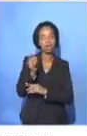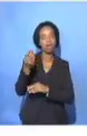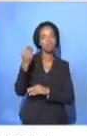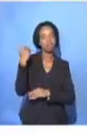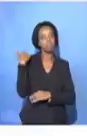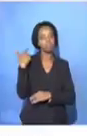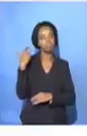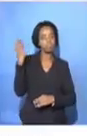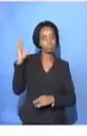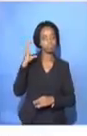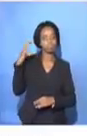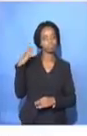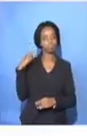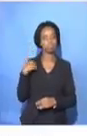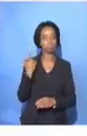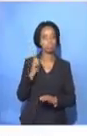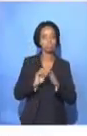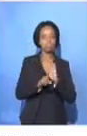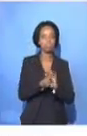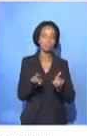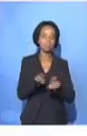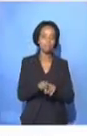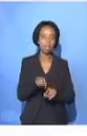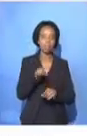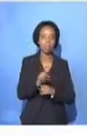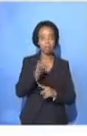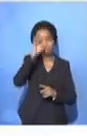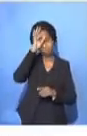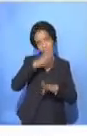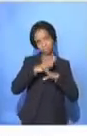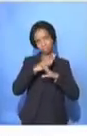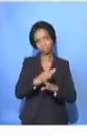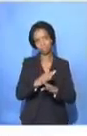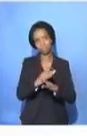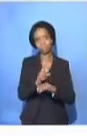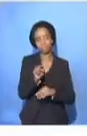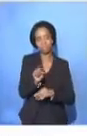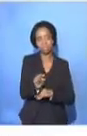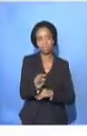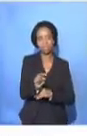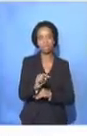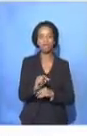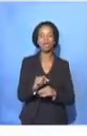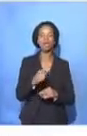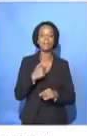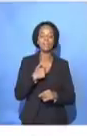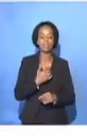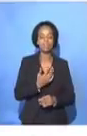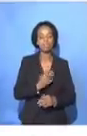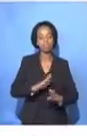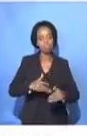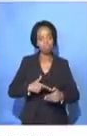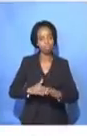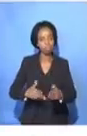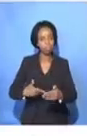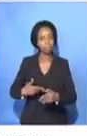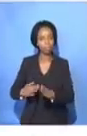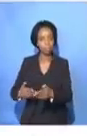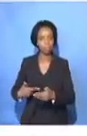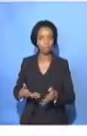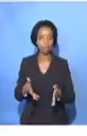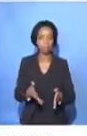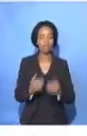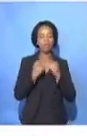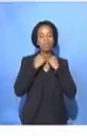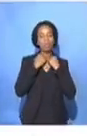on politics, defense, and security cooperation, it is my honor to welcome you to this August